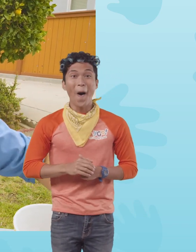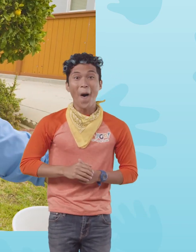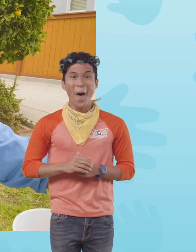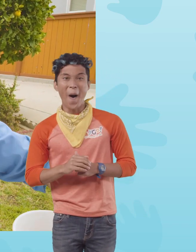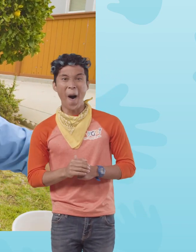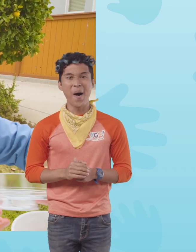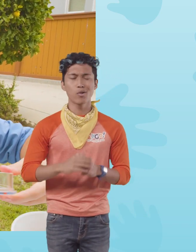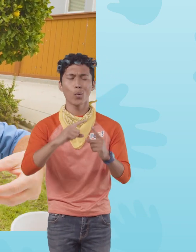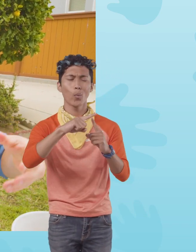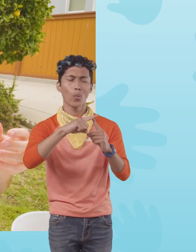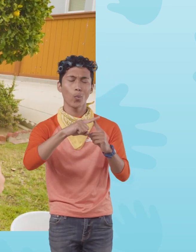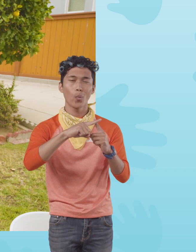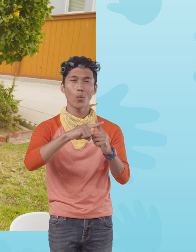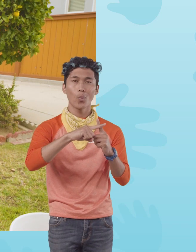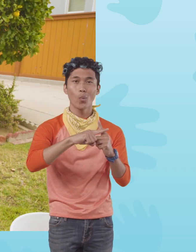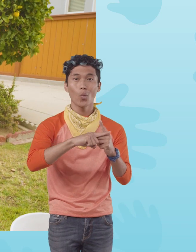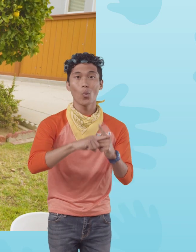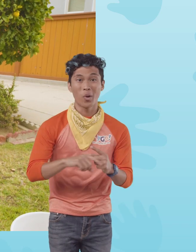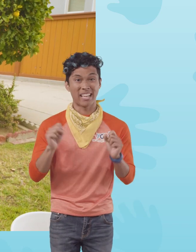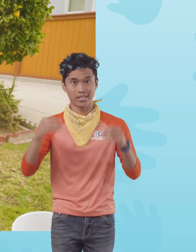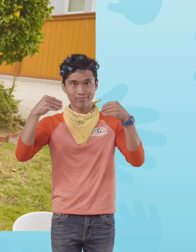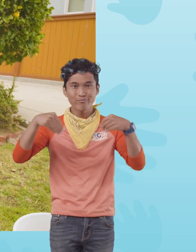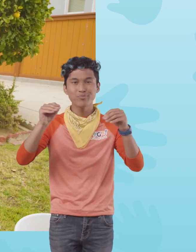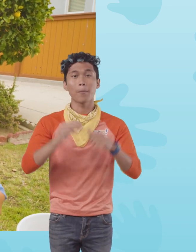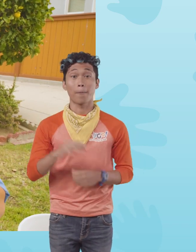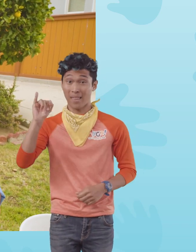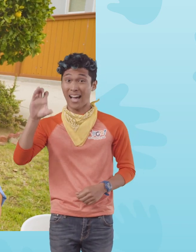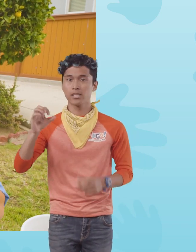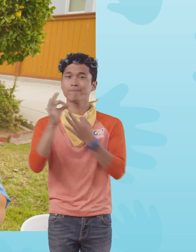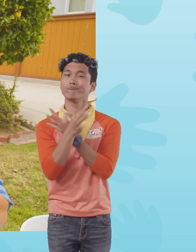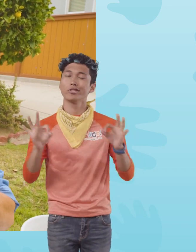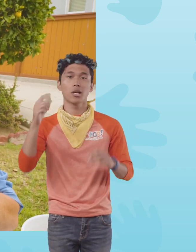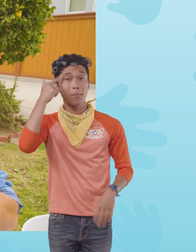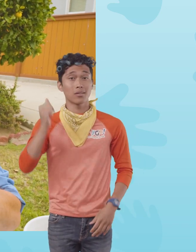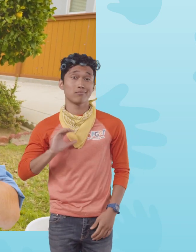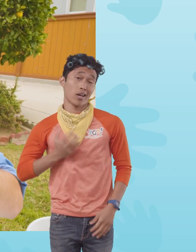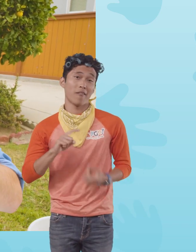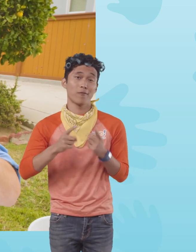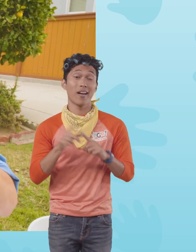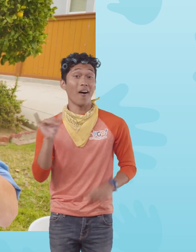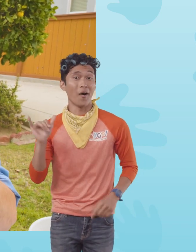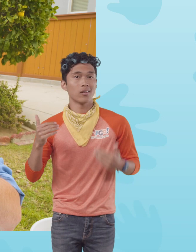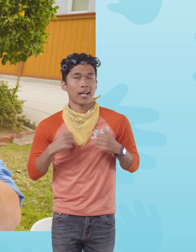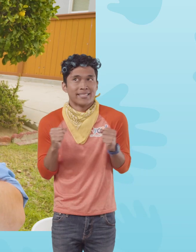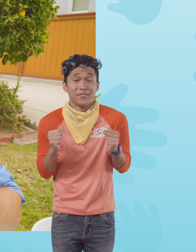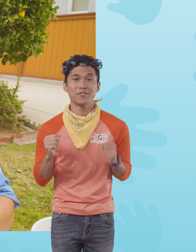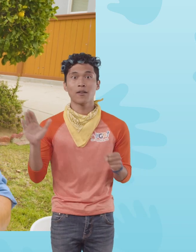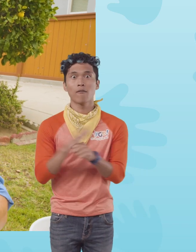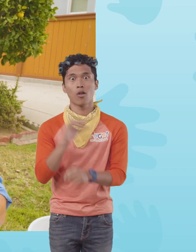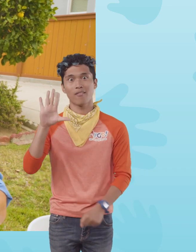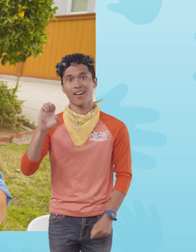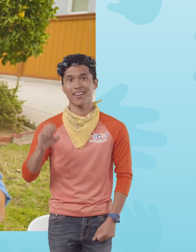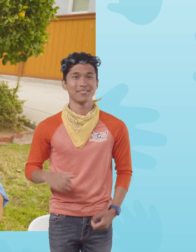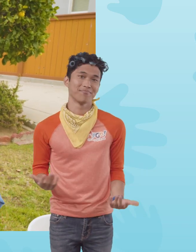To chill it down, so then we can go and sell it. The ice was free, because our friend also has a freezer full of ice.